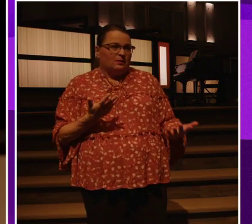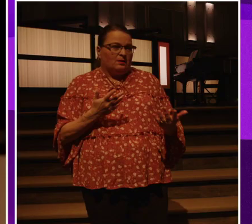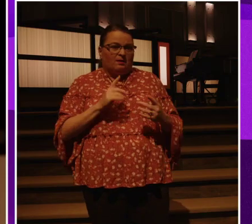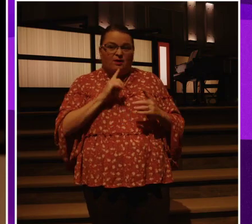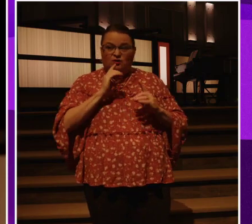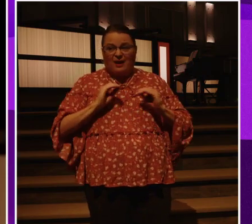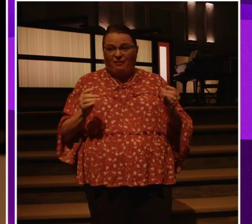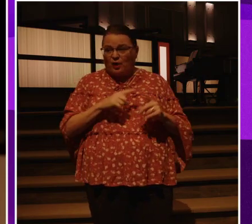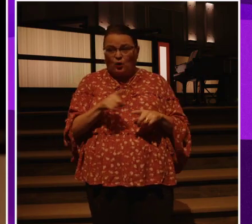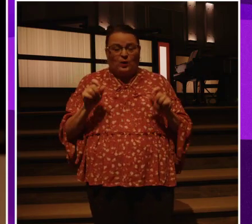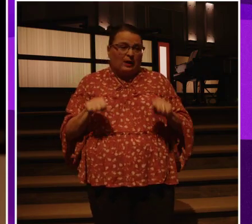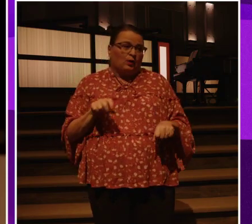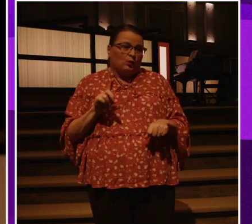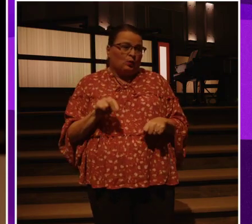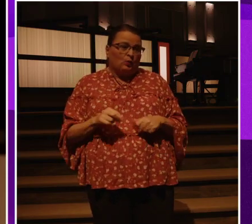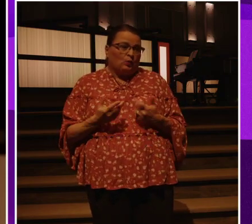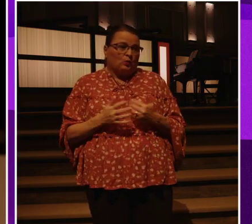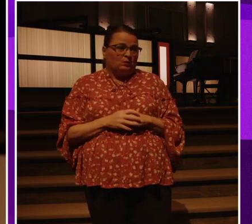it.